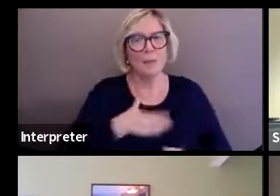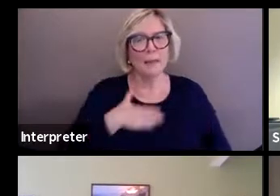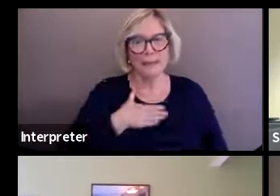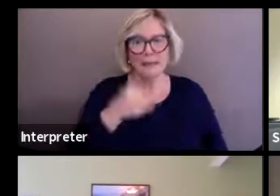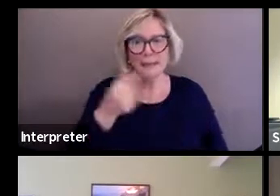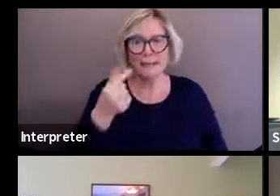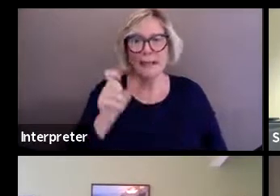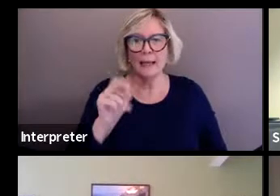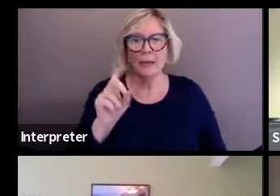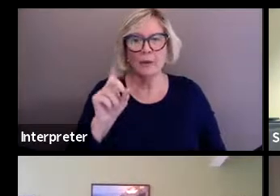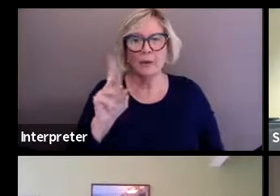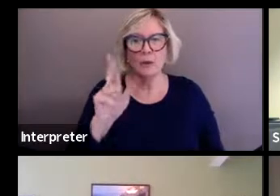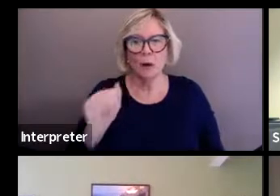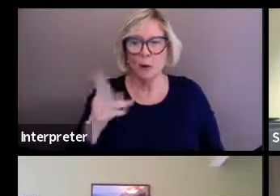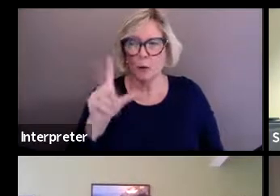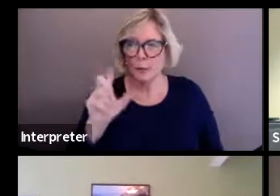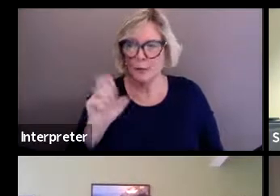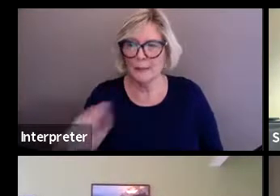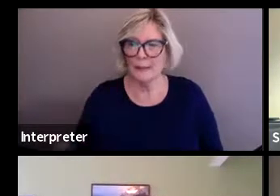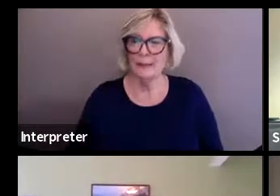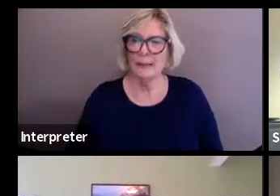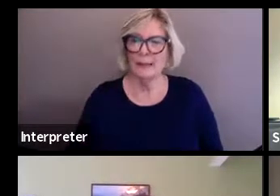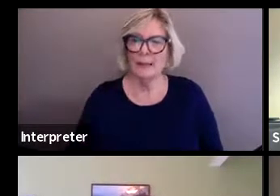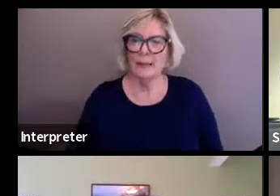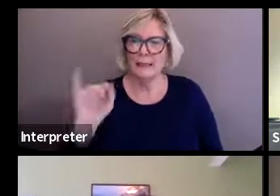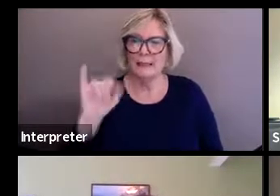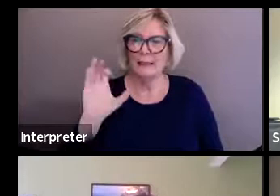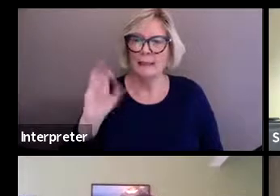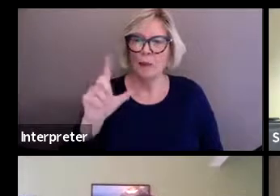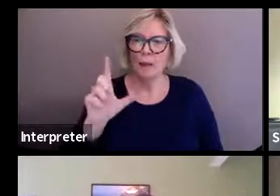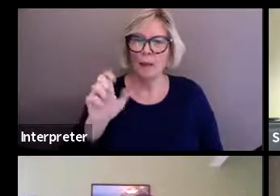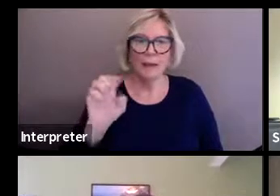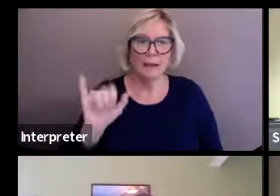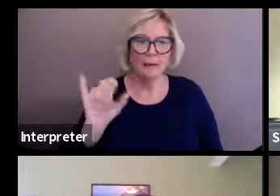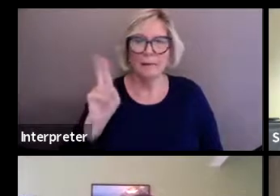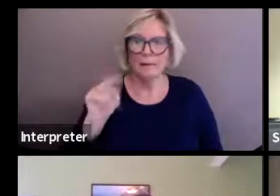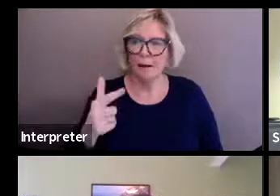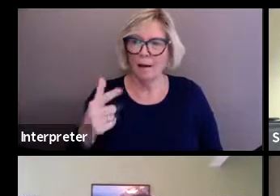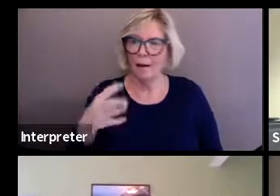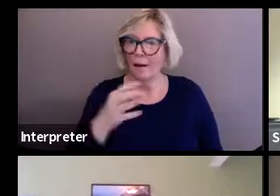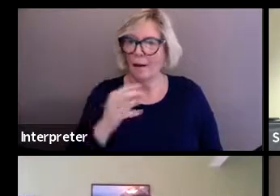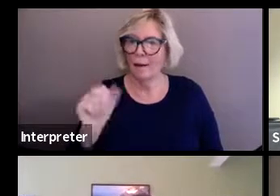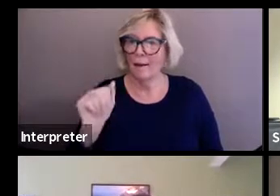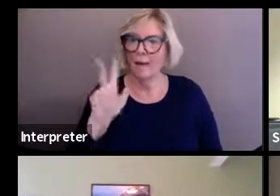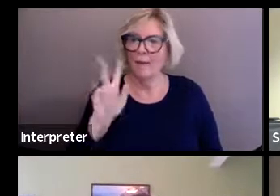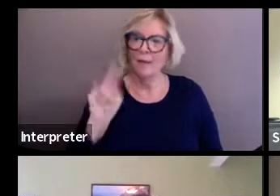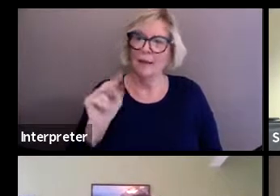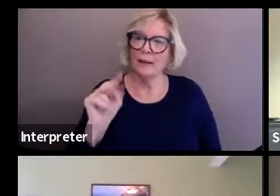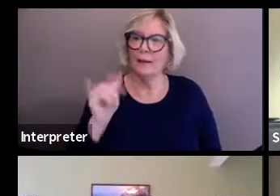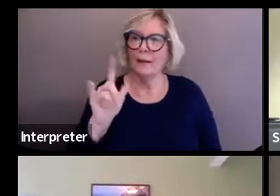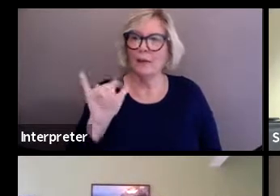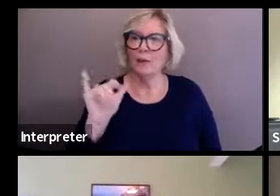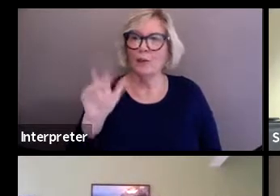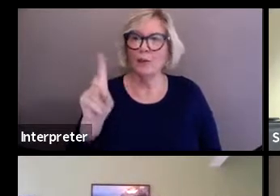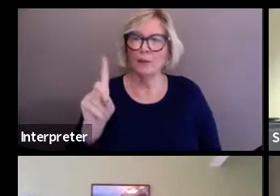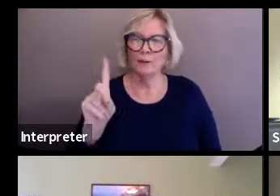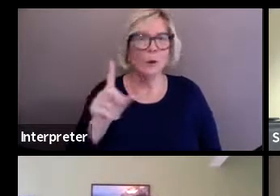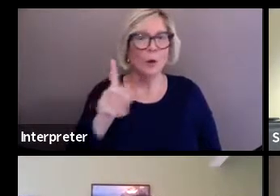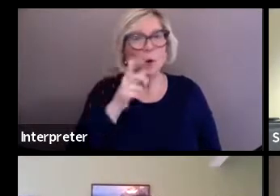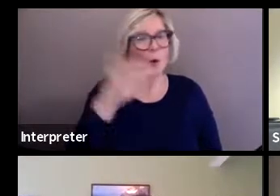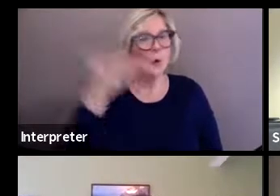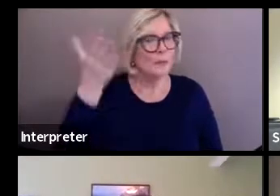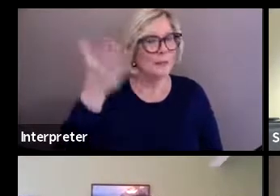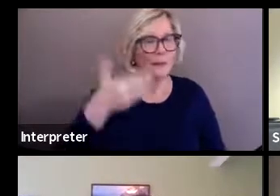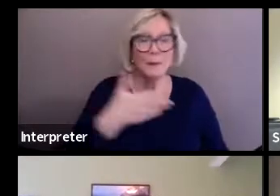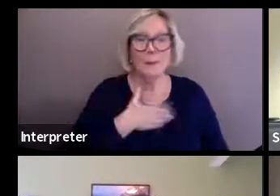Glendora Hughes, Nicolette Young, and Alvin Gilliard. So whomever is presenting, please go